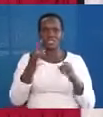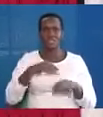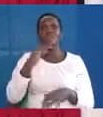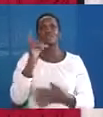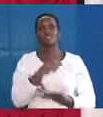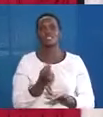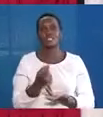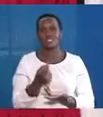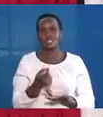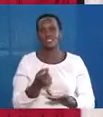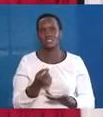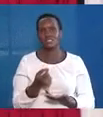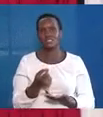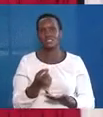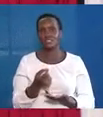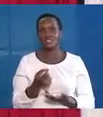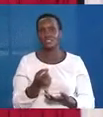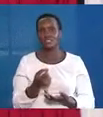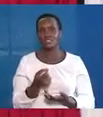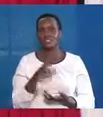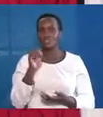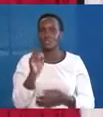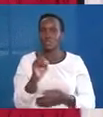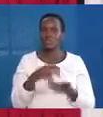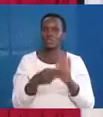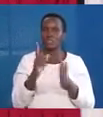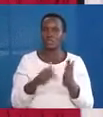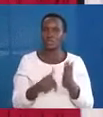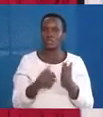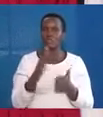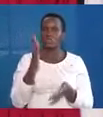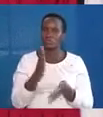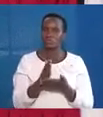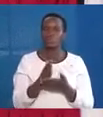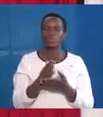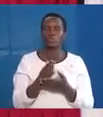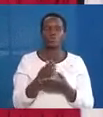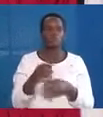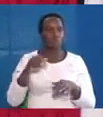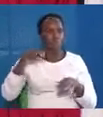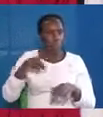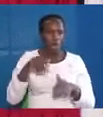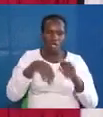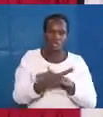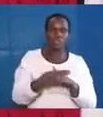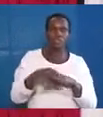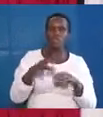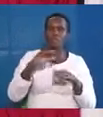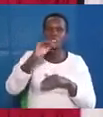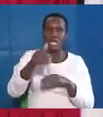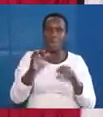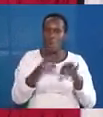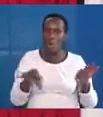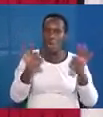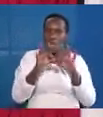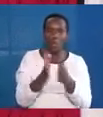and preventable disease. Therefore, walk into the town hall with confidence, because it is your civic duty